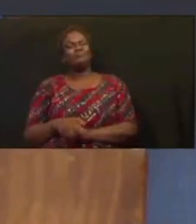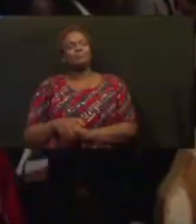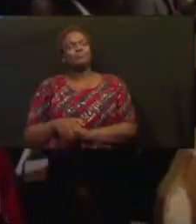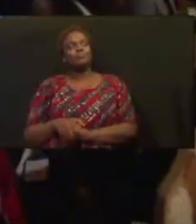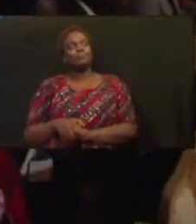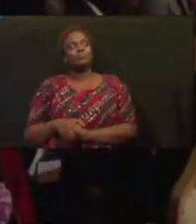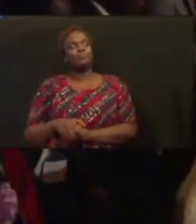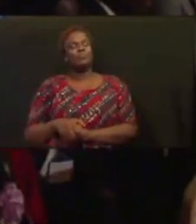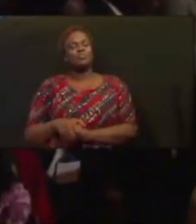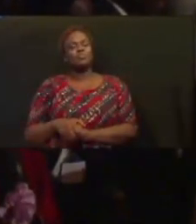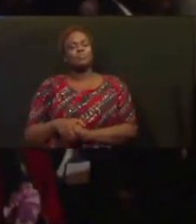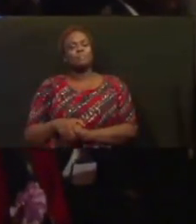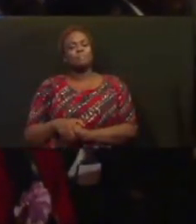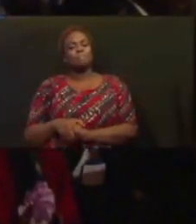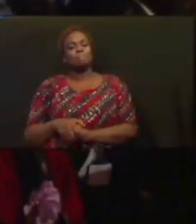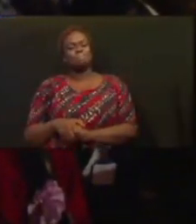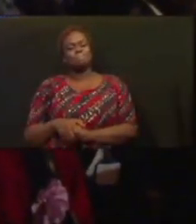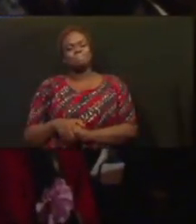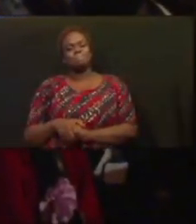Please hear me.